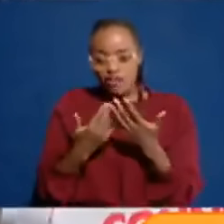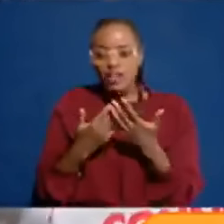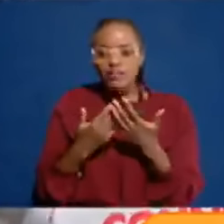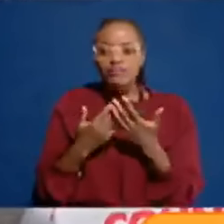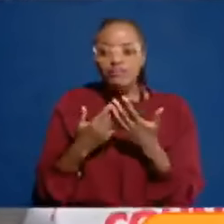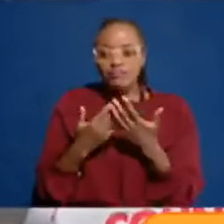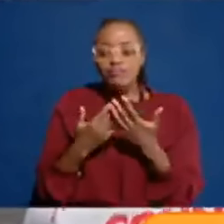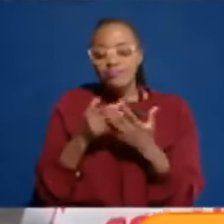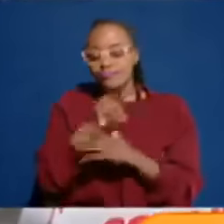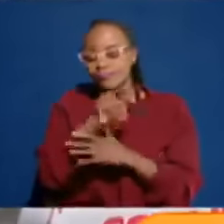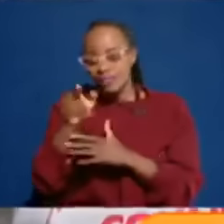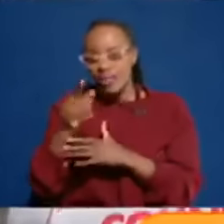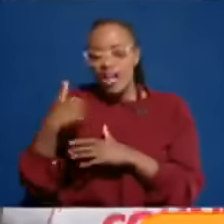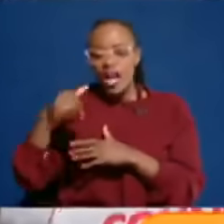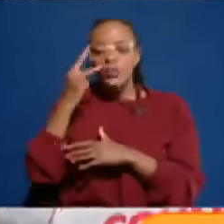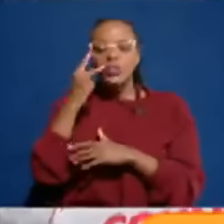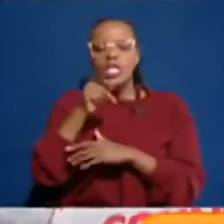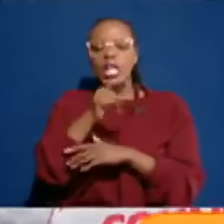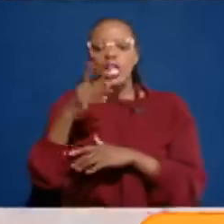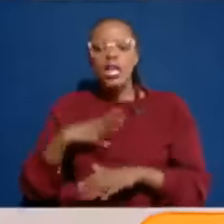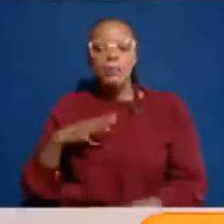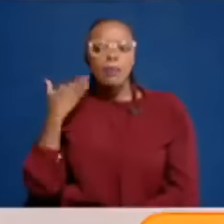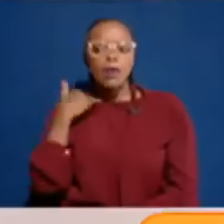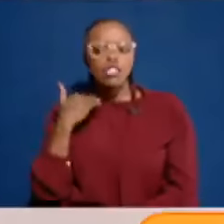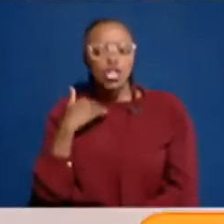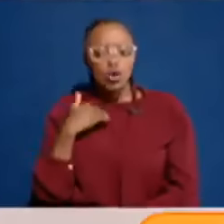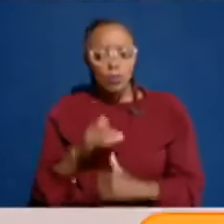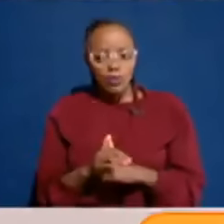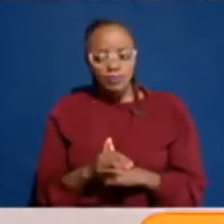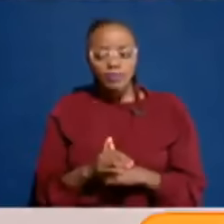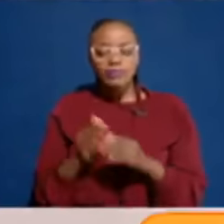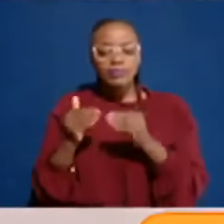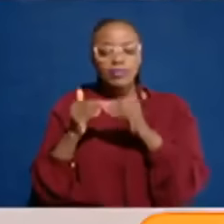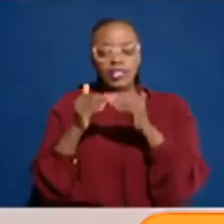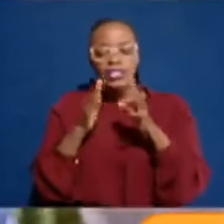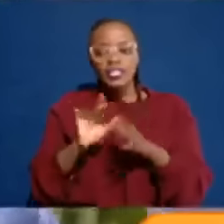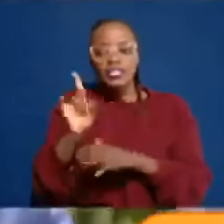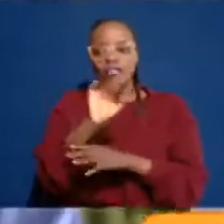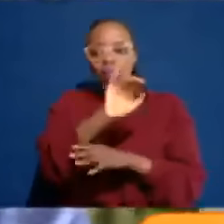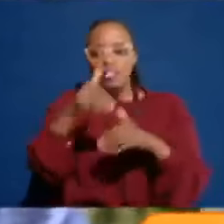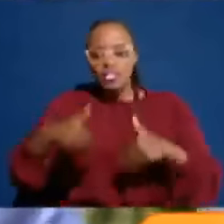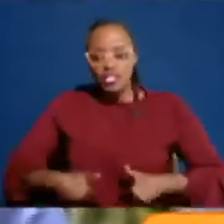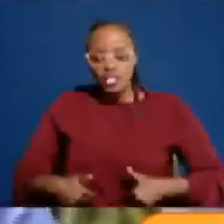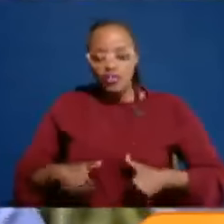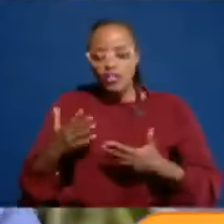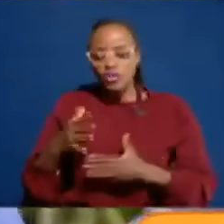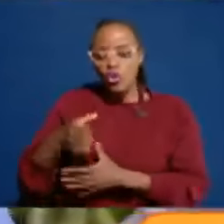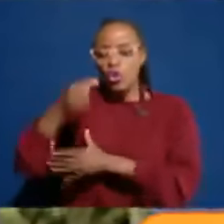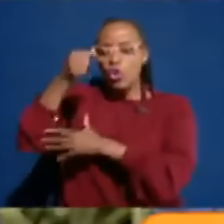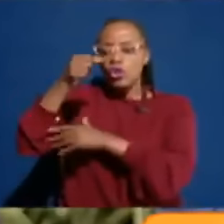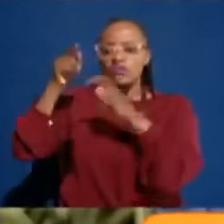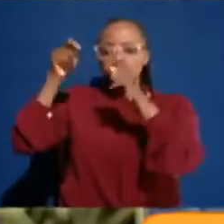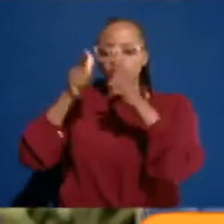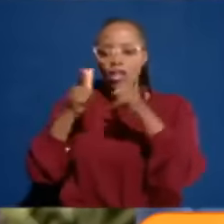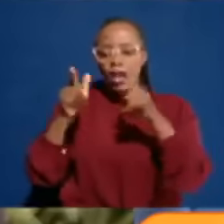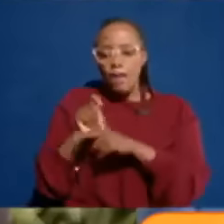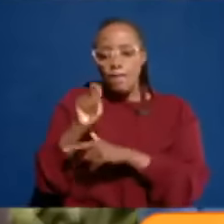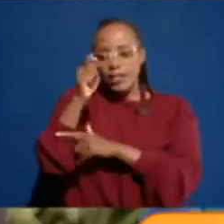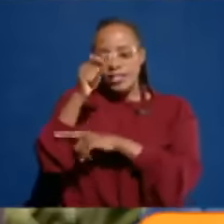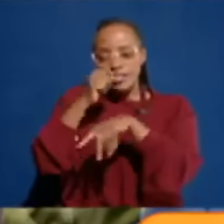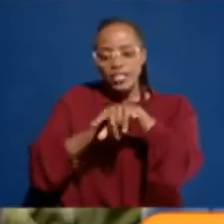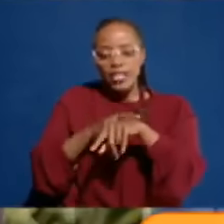policies, we shall treat them as robbers. A section of Nairobi leaders have asked the youth to shelve their protest and give the president time